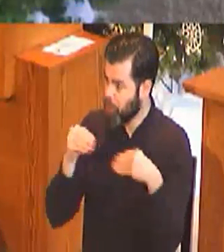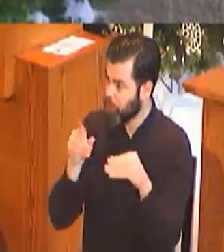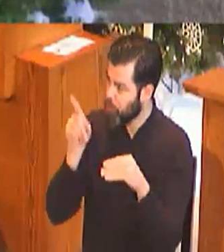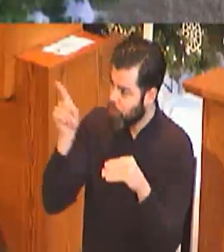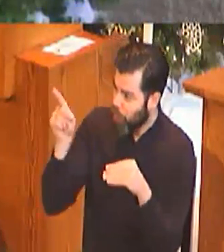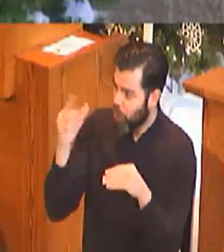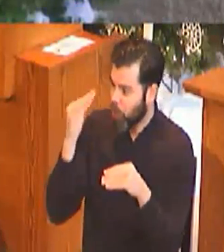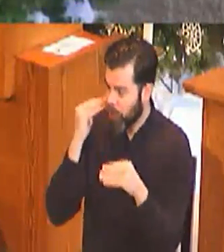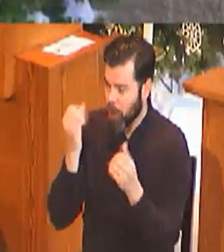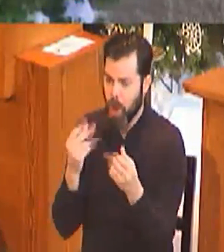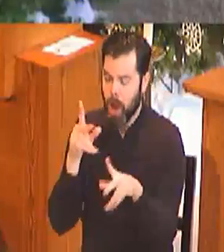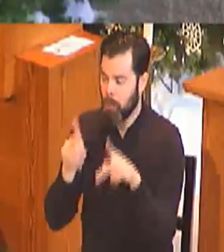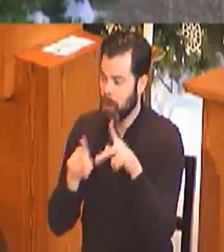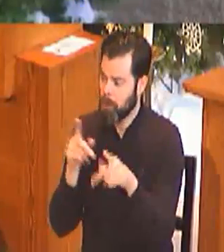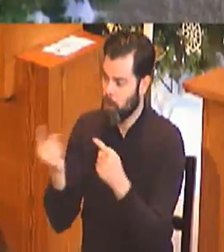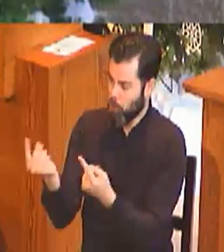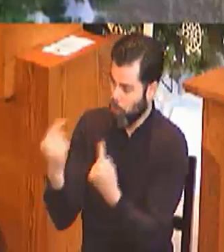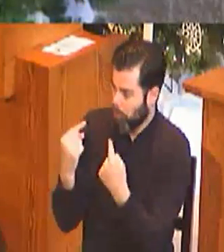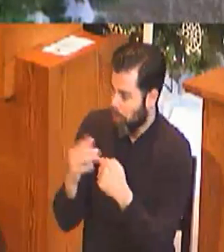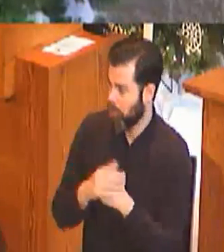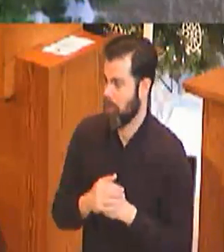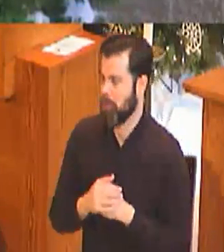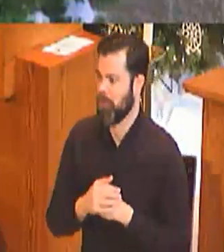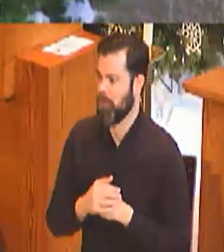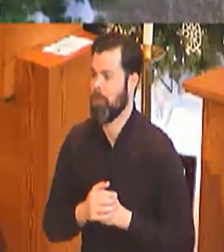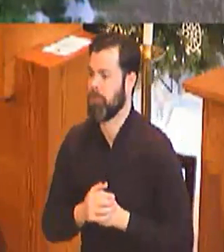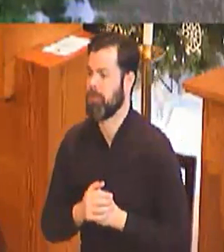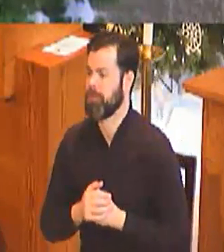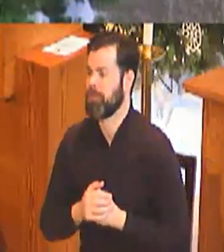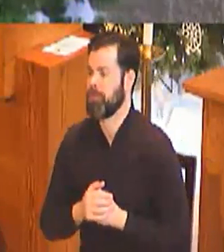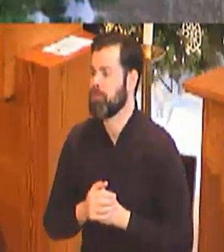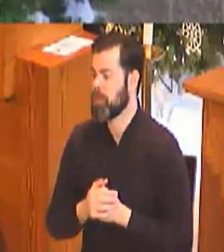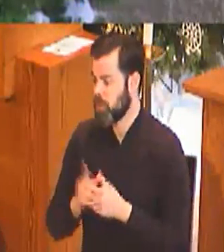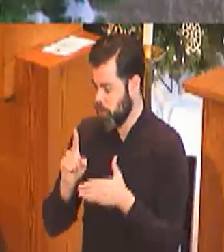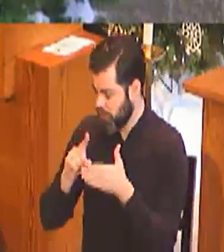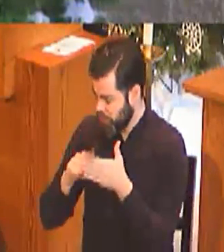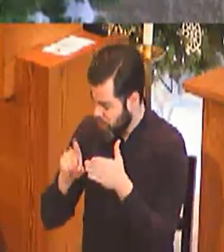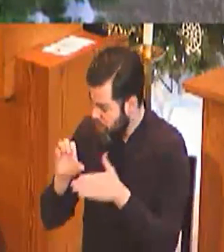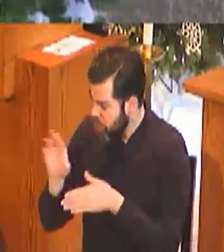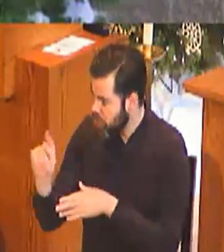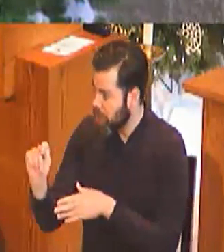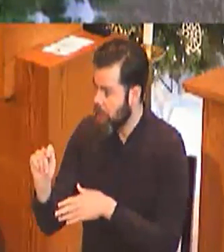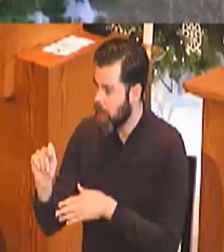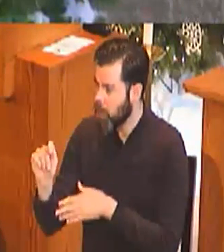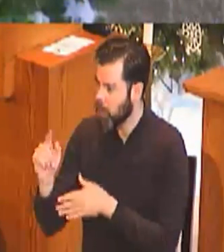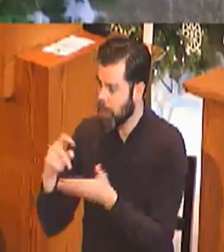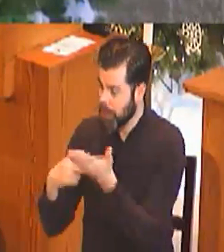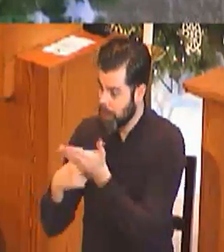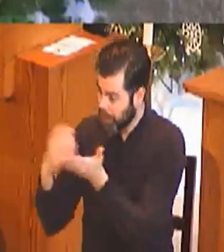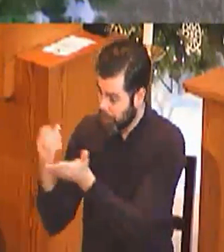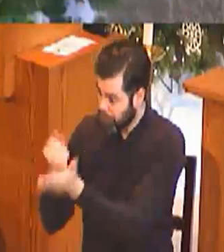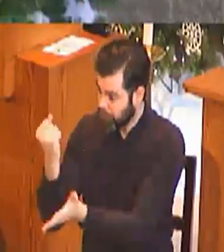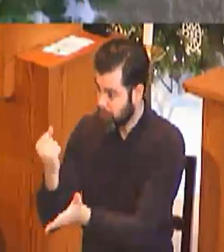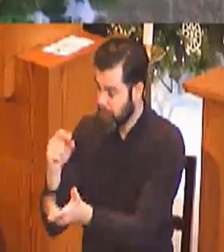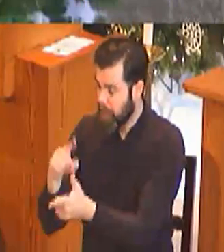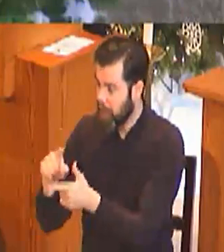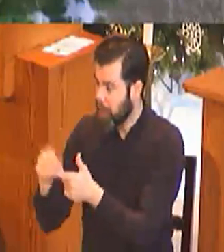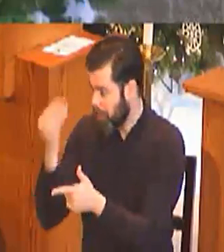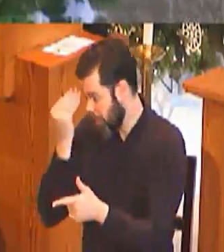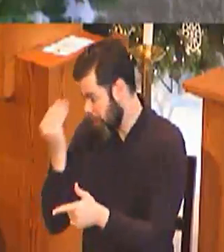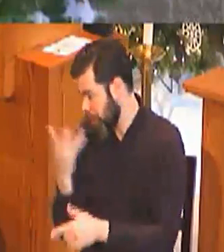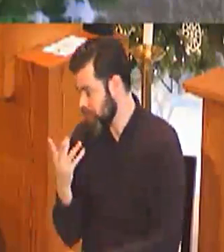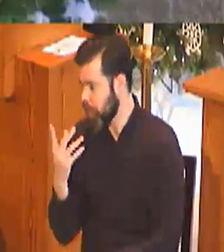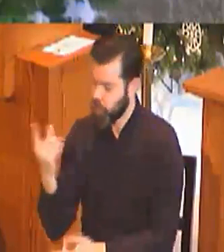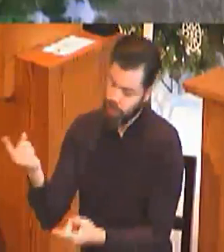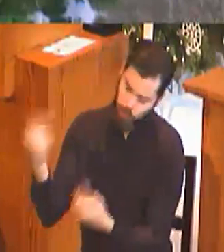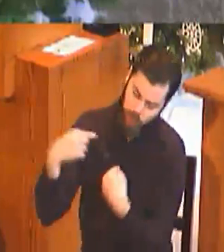count for the lodge to let them know how many people will be coming. So check it out, grab your ticket, and let us know. Just come on